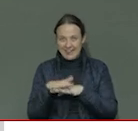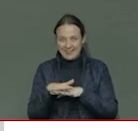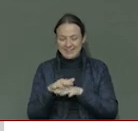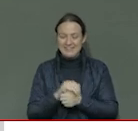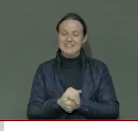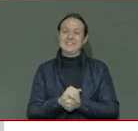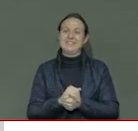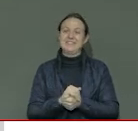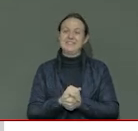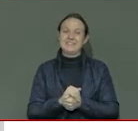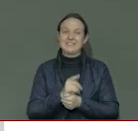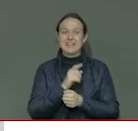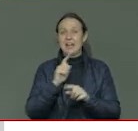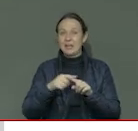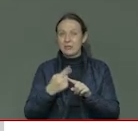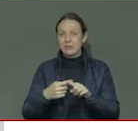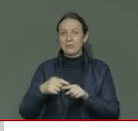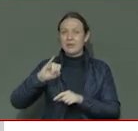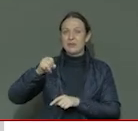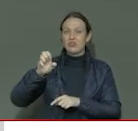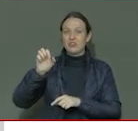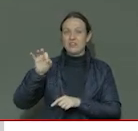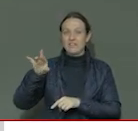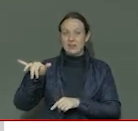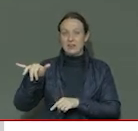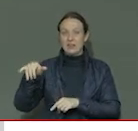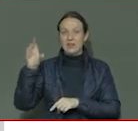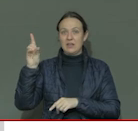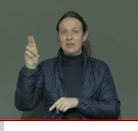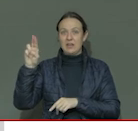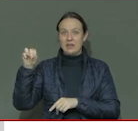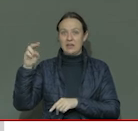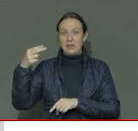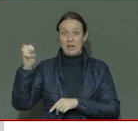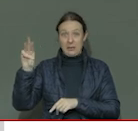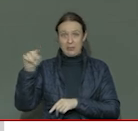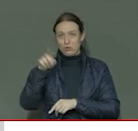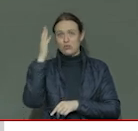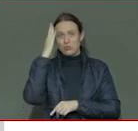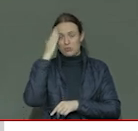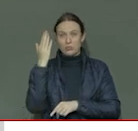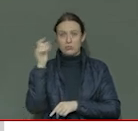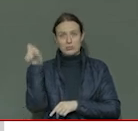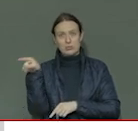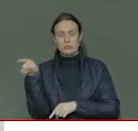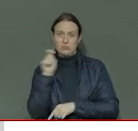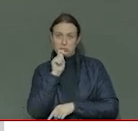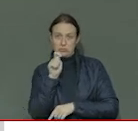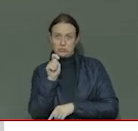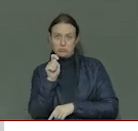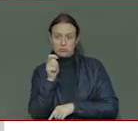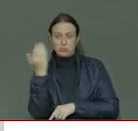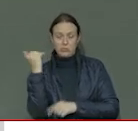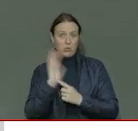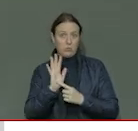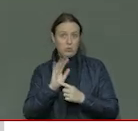think about, let's say, Jeffrey Dahmer, right? Now, you know he really existed. Were there movies made